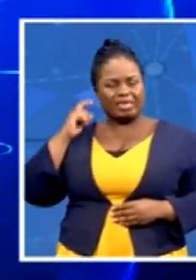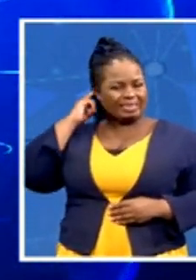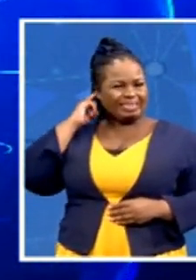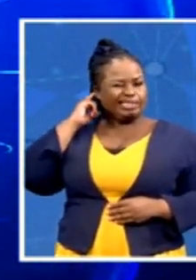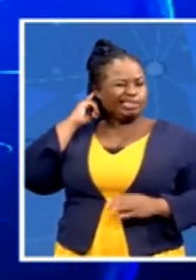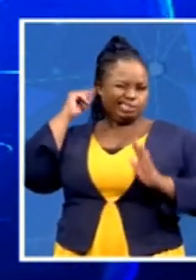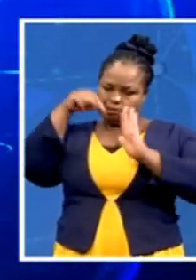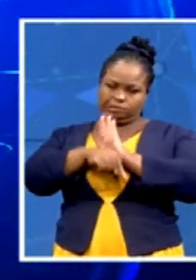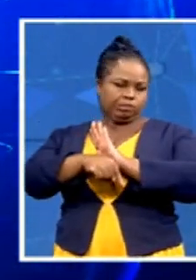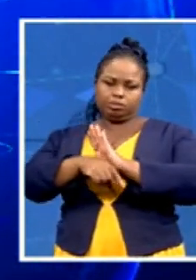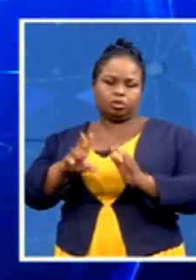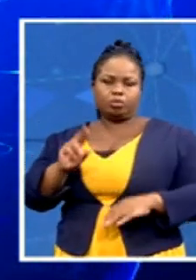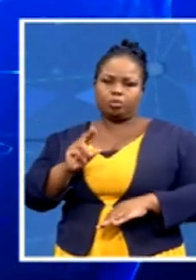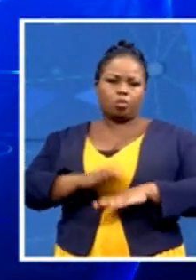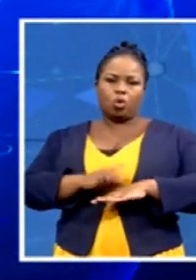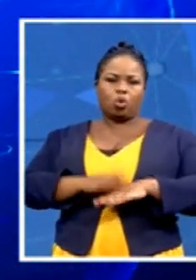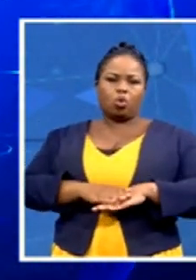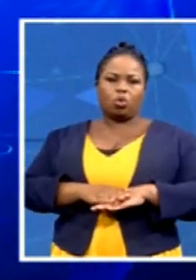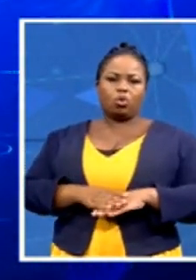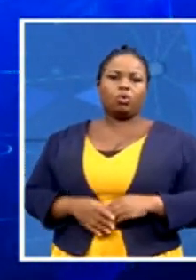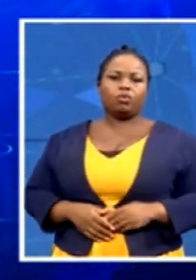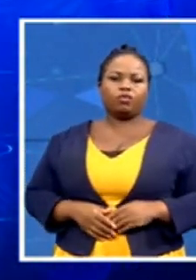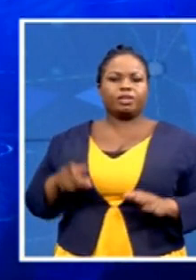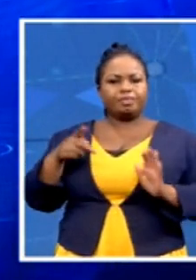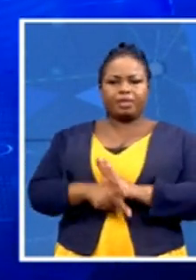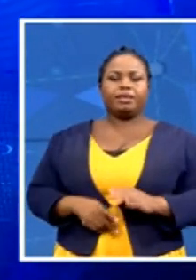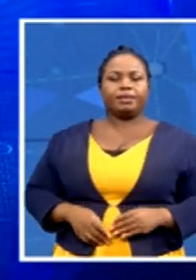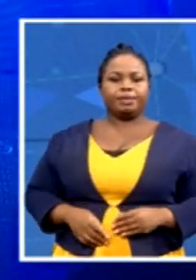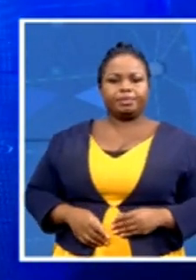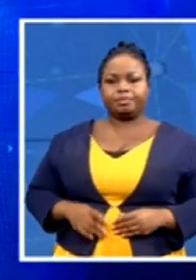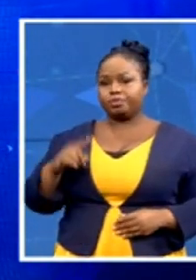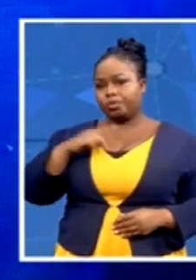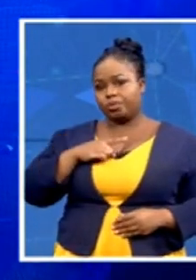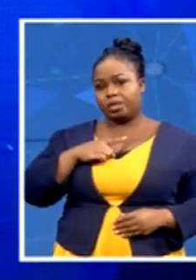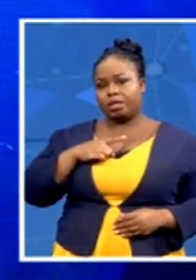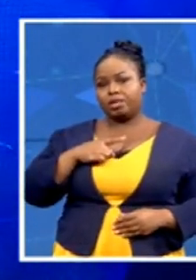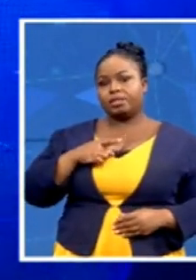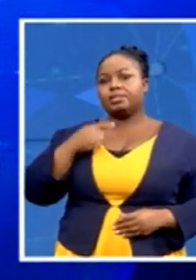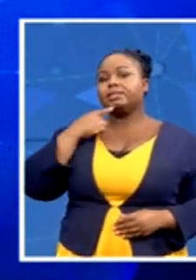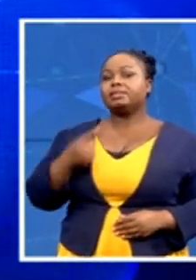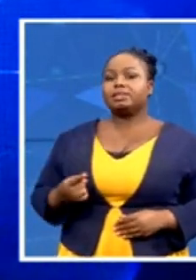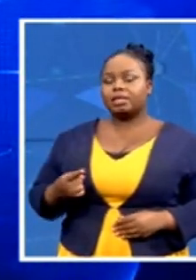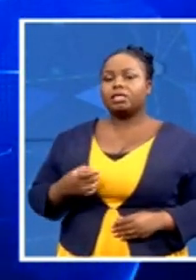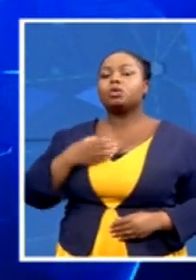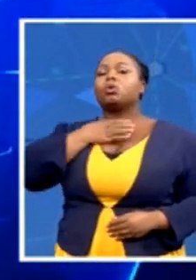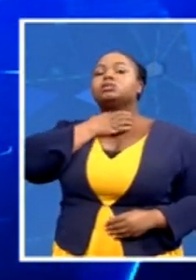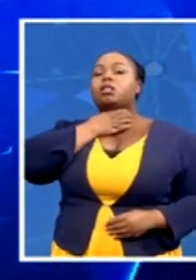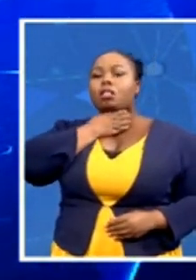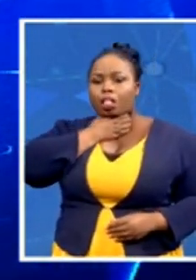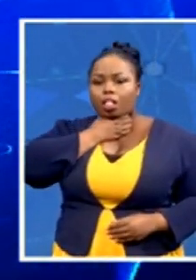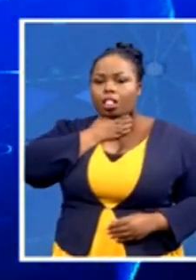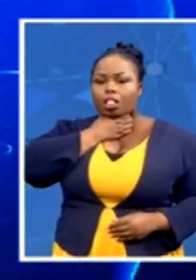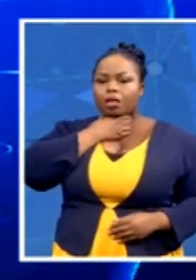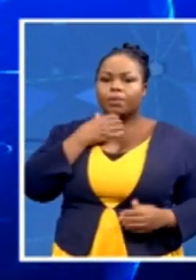murder, because out there it is said he was choked with a pie wrapped in